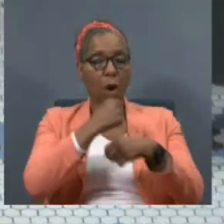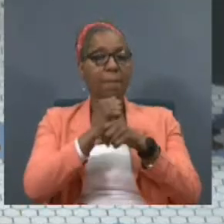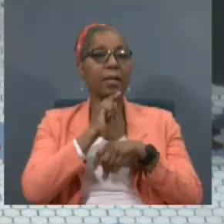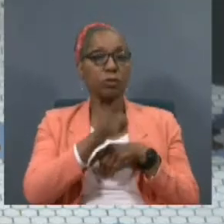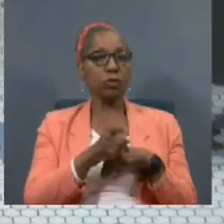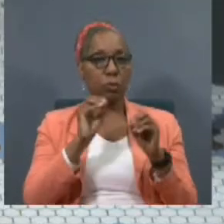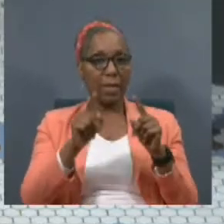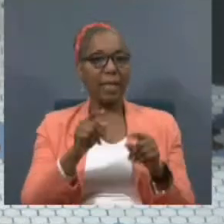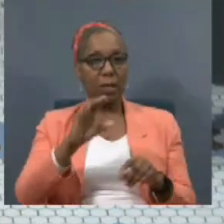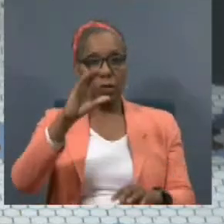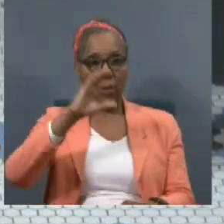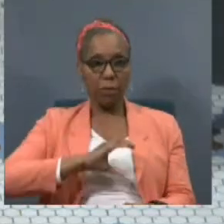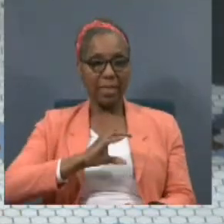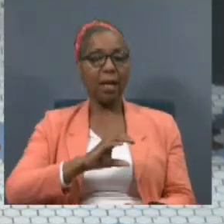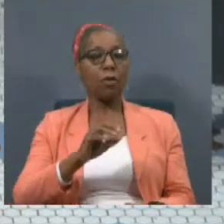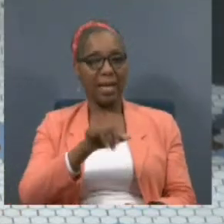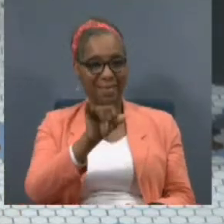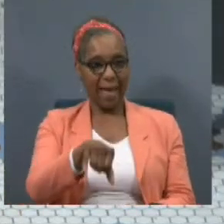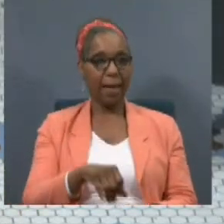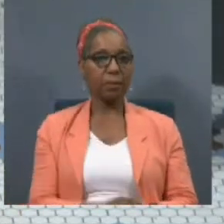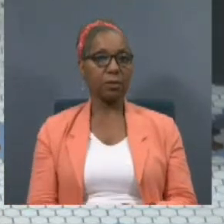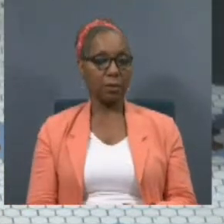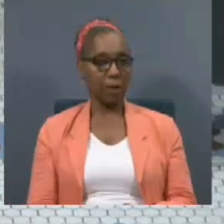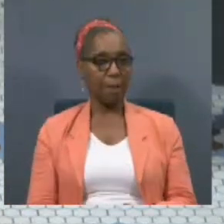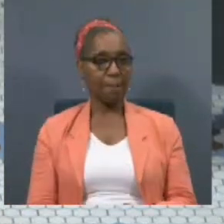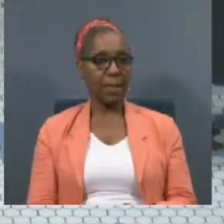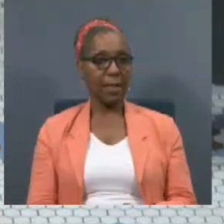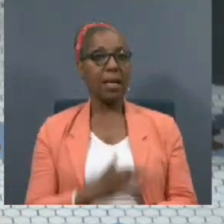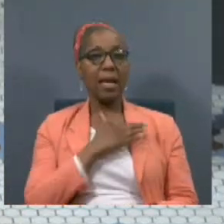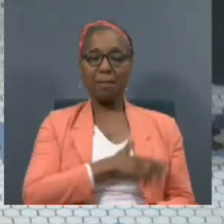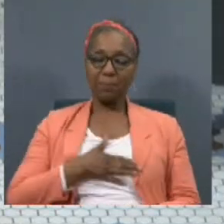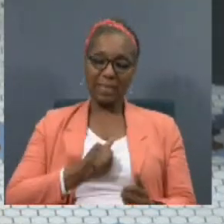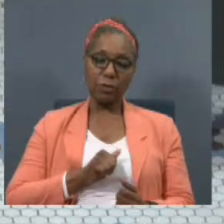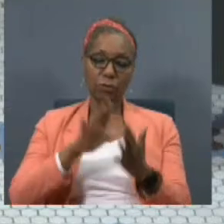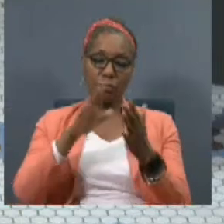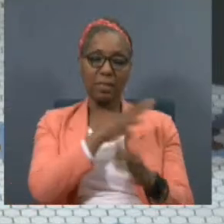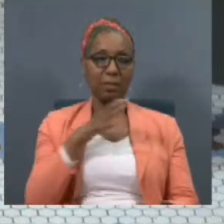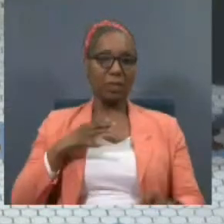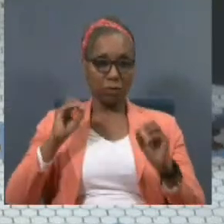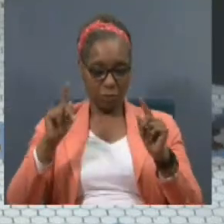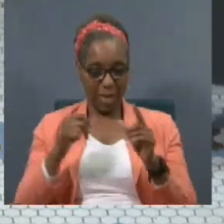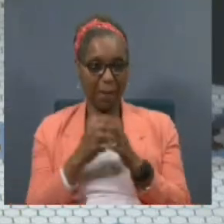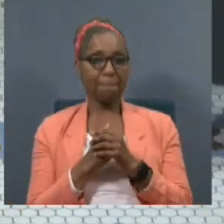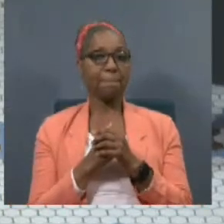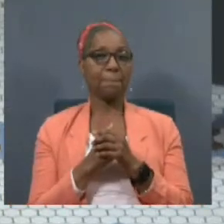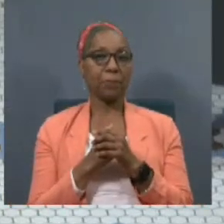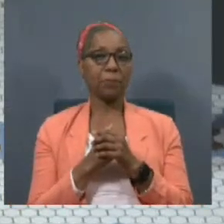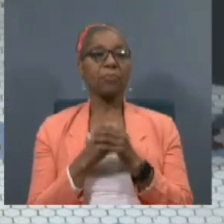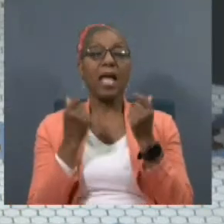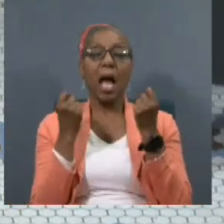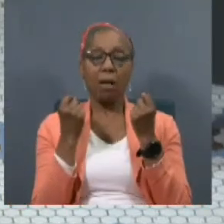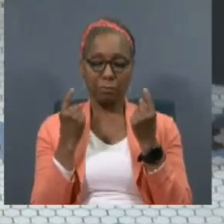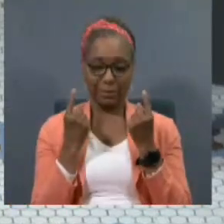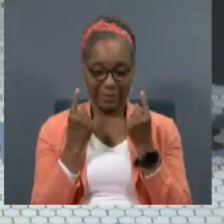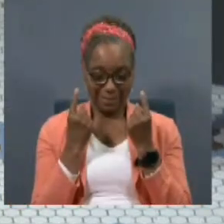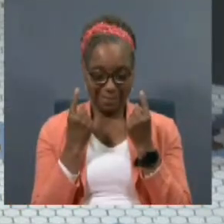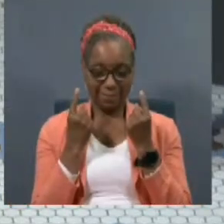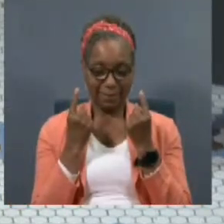You can bring it down. There you go. Thank you. Please address the commission, please. Yeah. Okay. Thank you. I